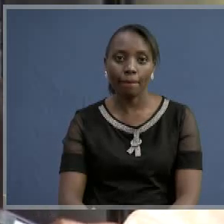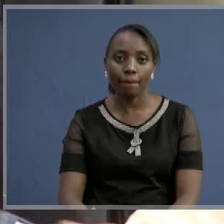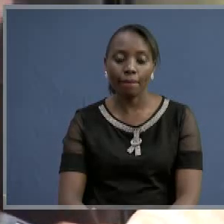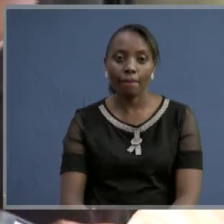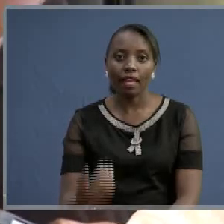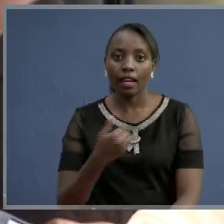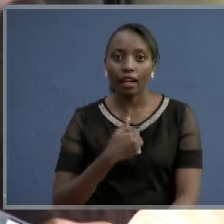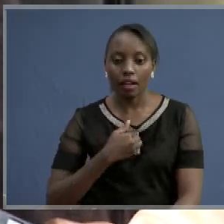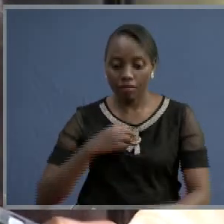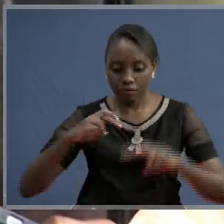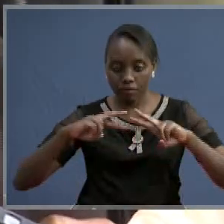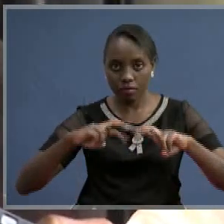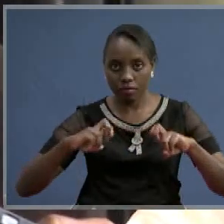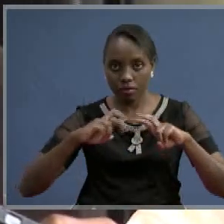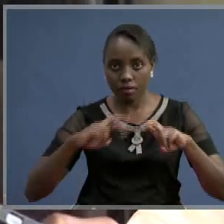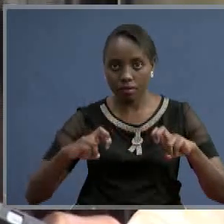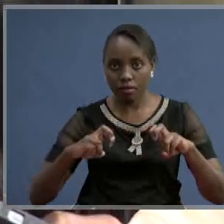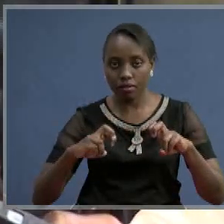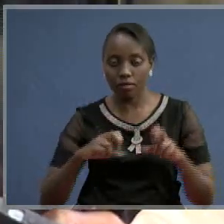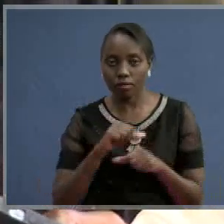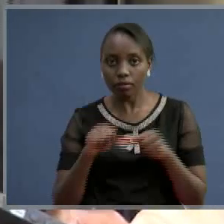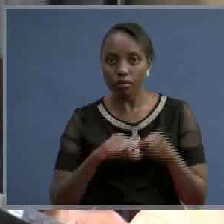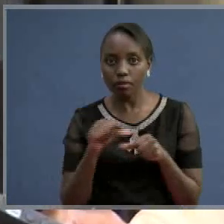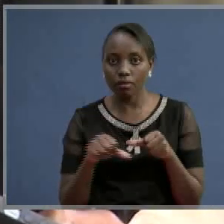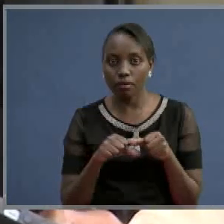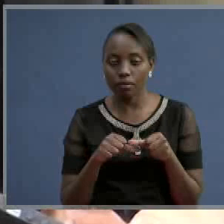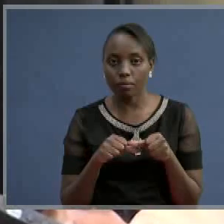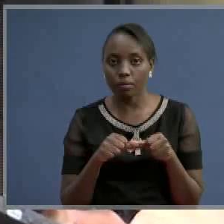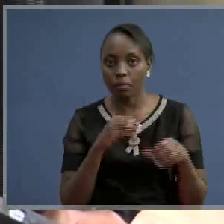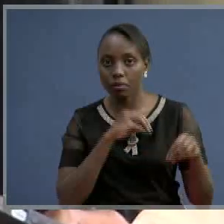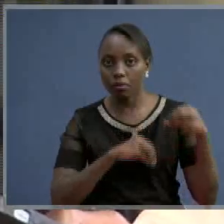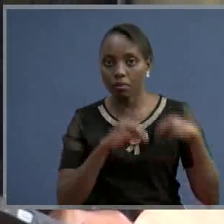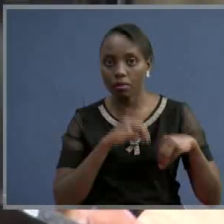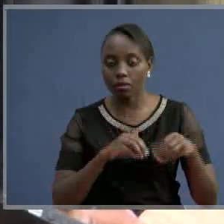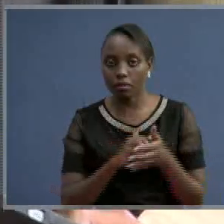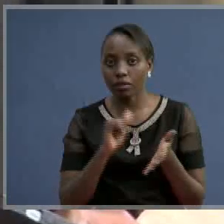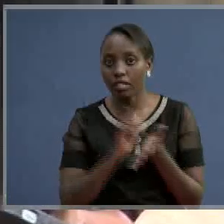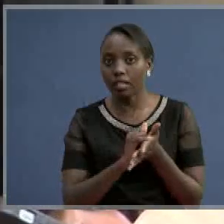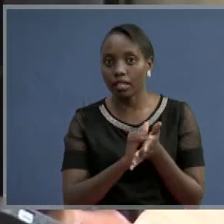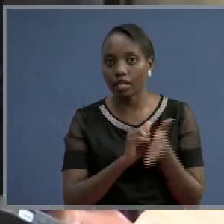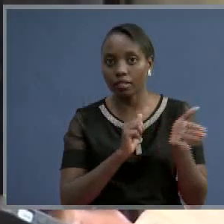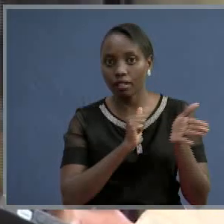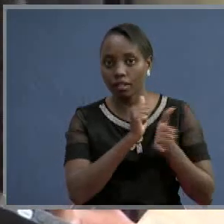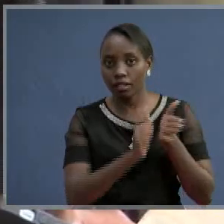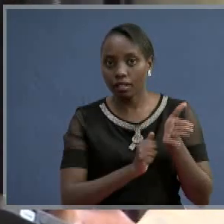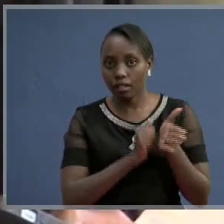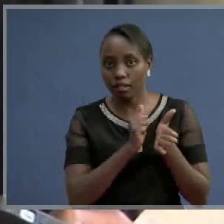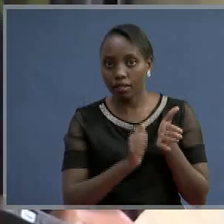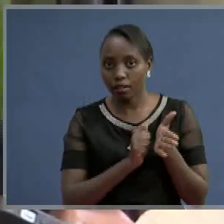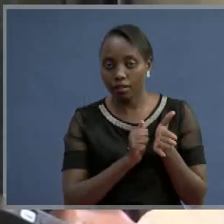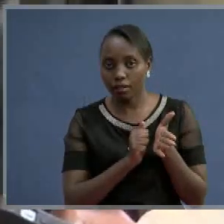conducting investigations into the allegations that the Kenya Railways